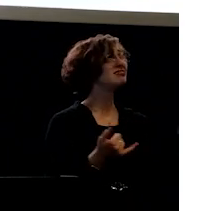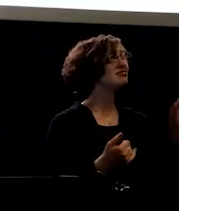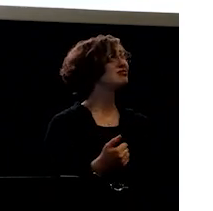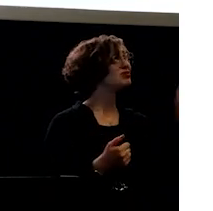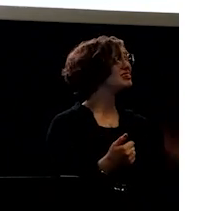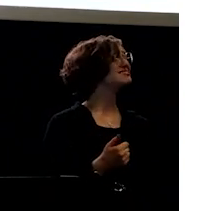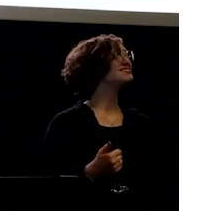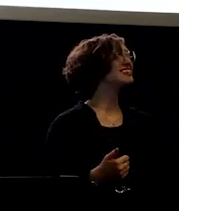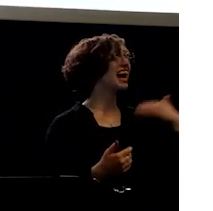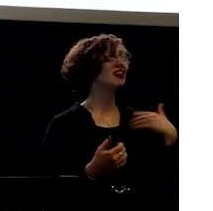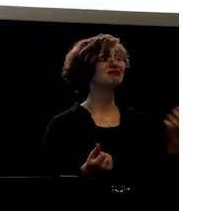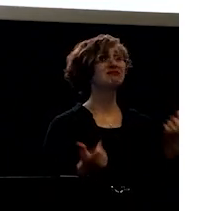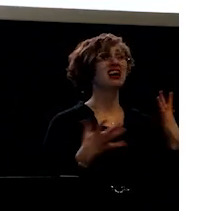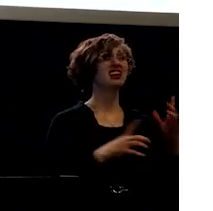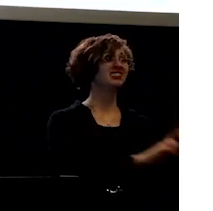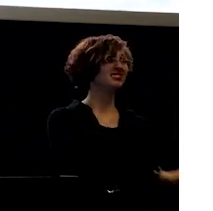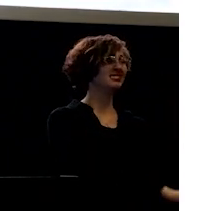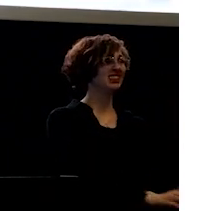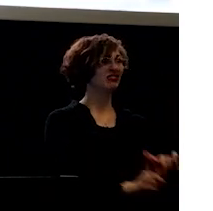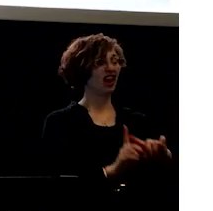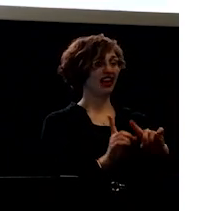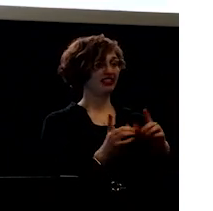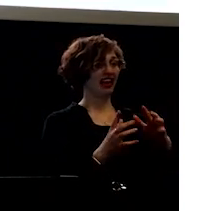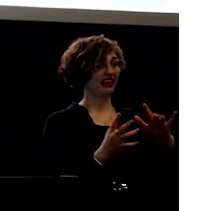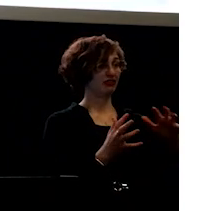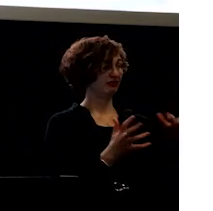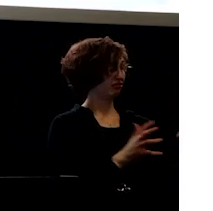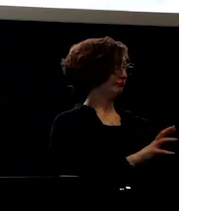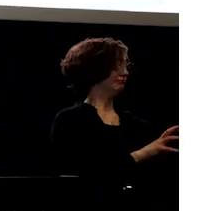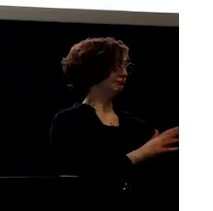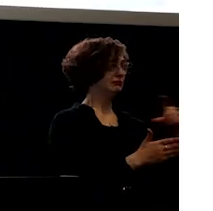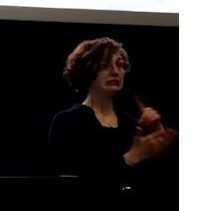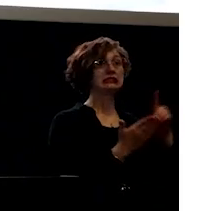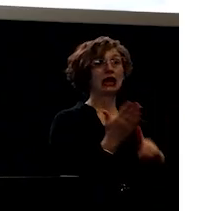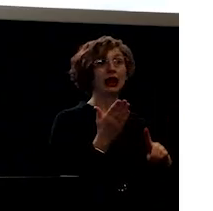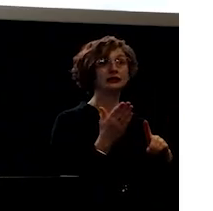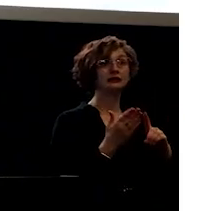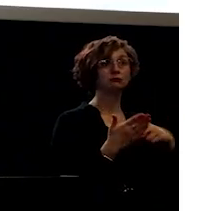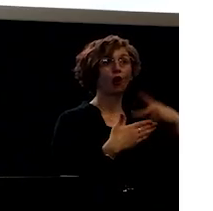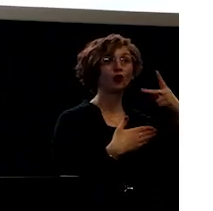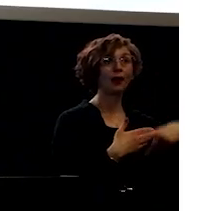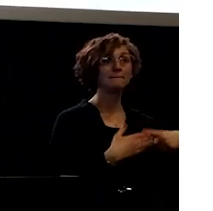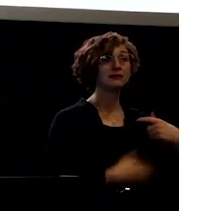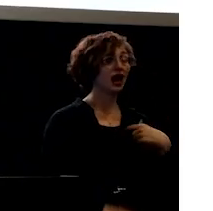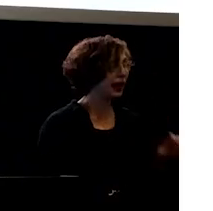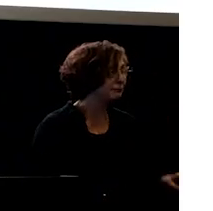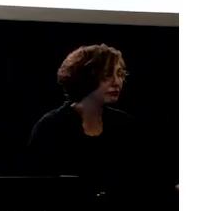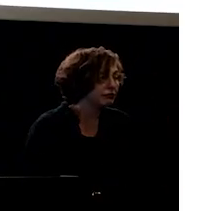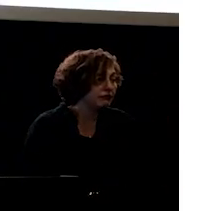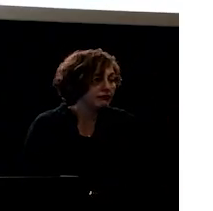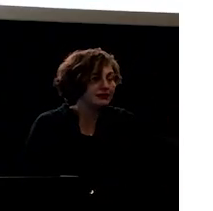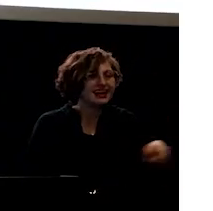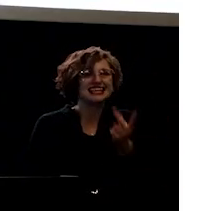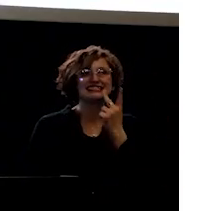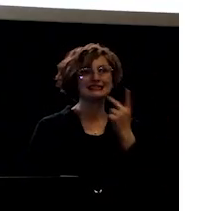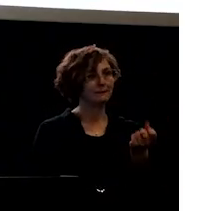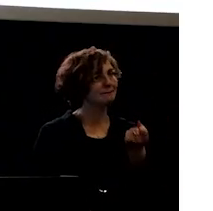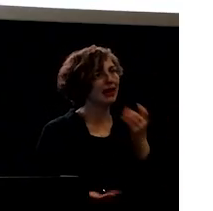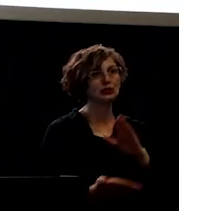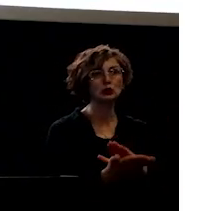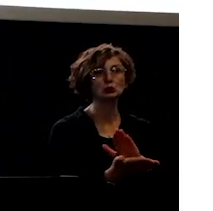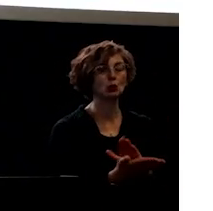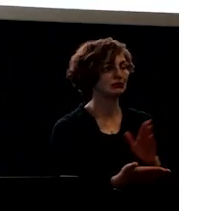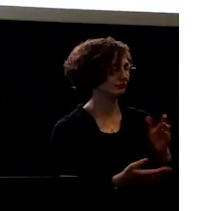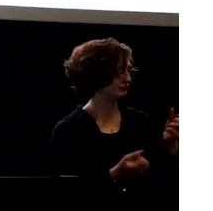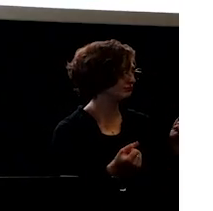that are fragmented. As someone who travels to a lot of design schools, and I get to talk to a lot of educators and students,